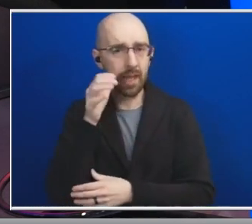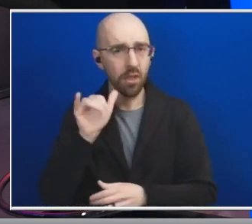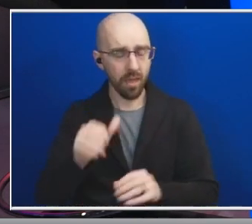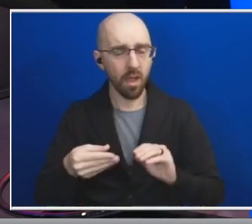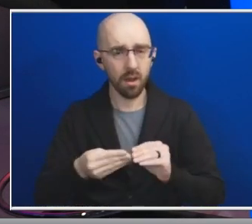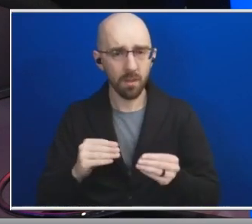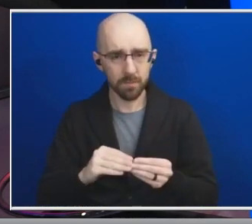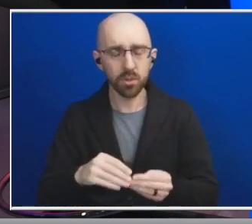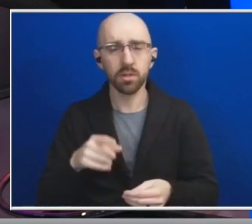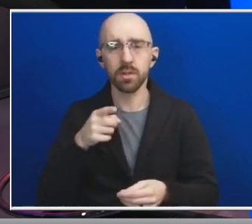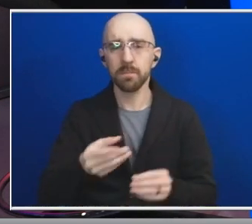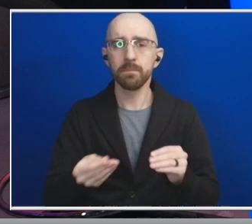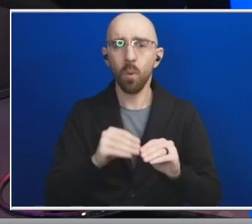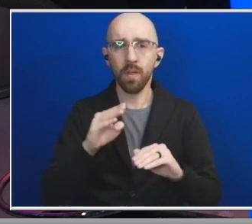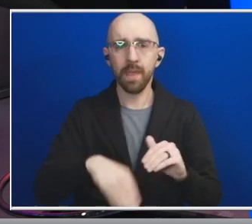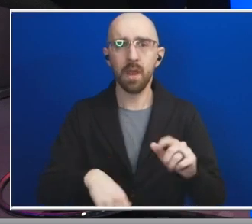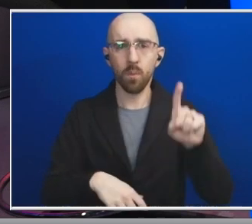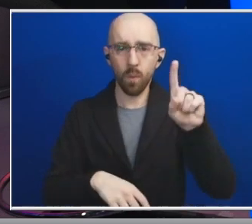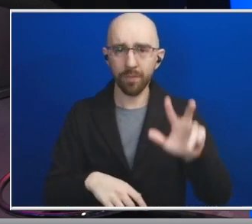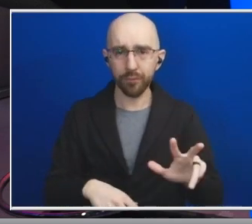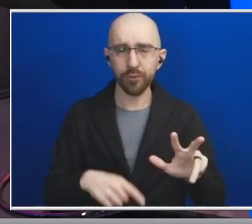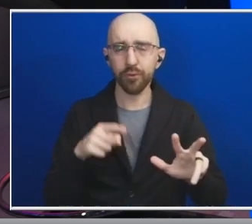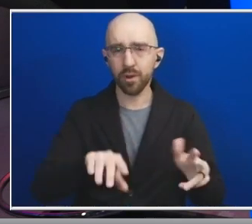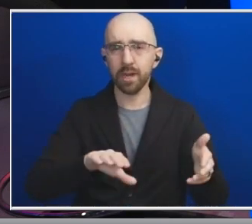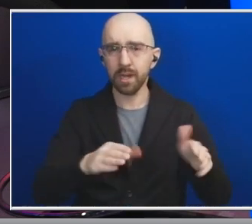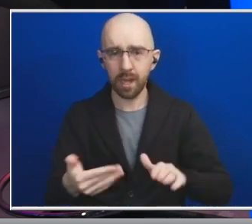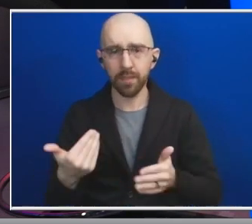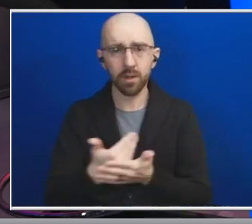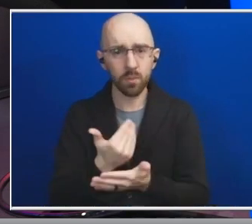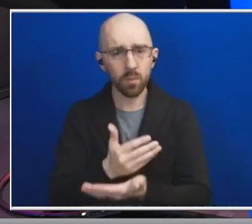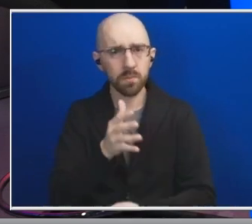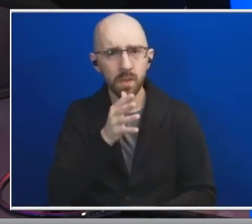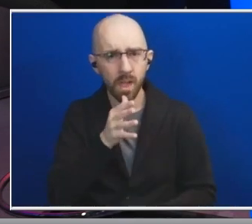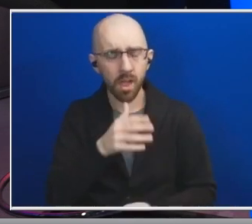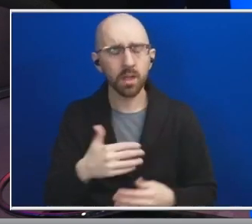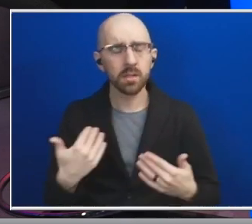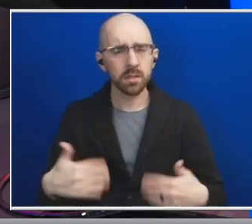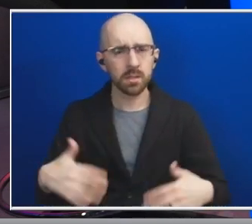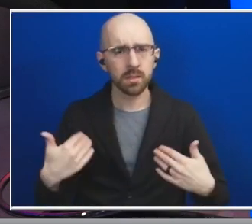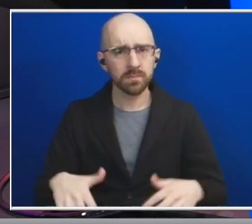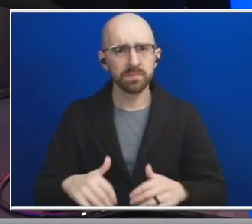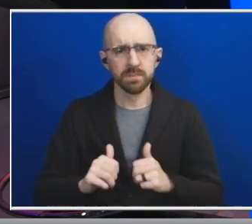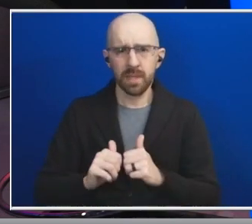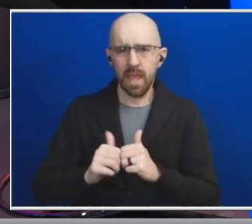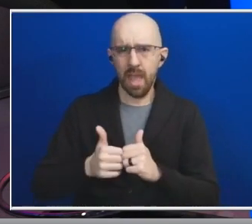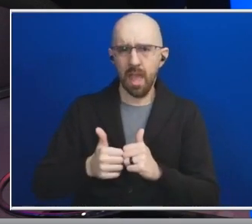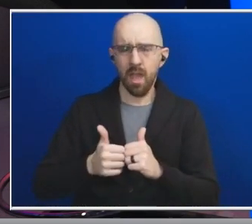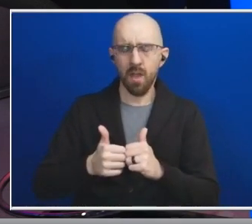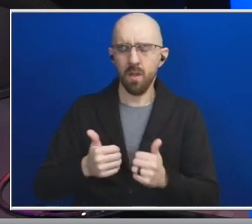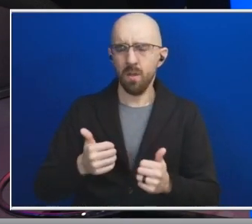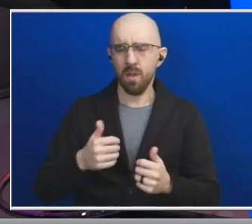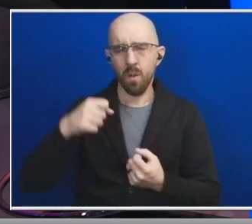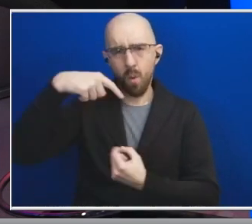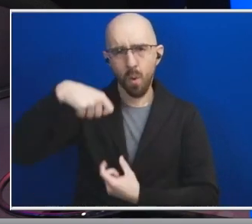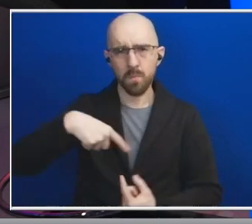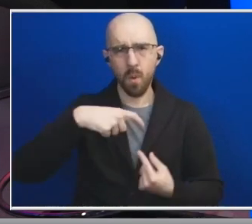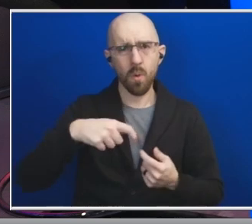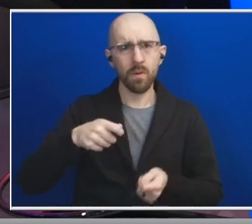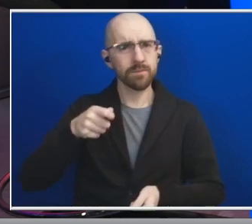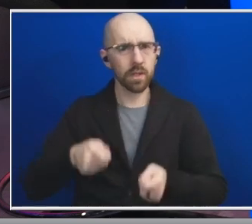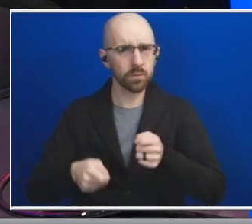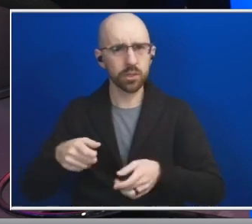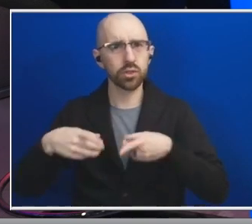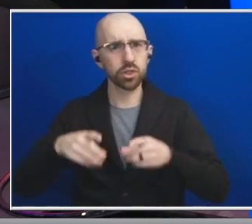than 1/3 of the deaths of new moms. How is it that the hormone fluctuations during pregnancy, and is it the